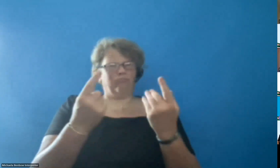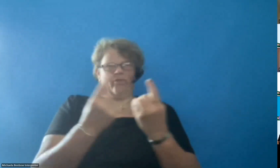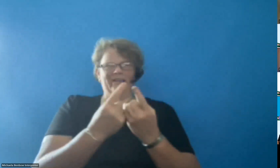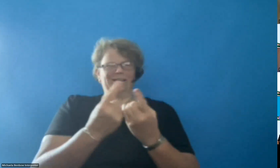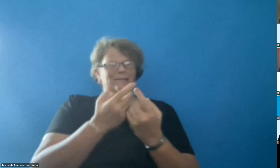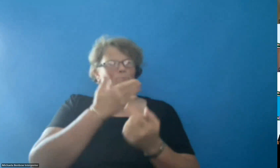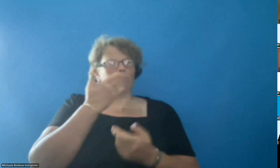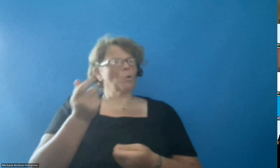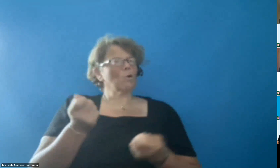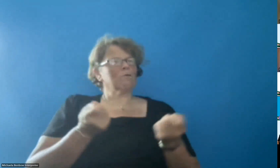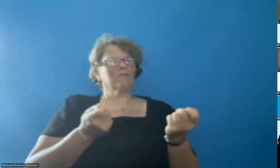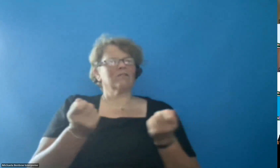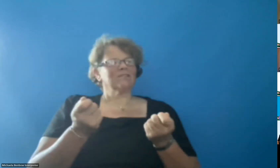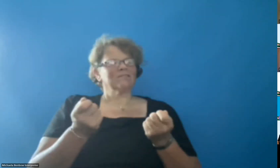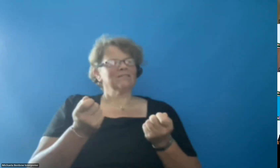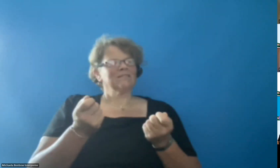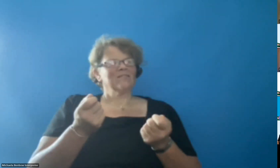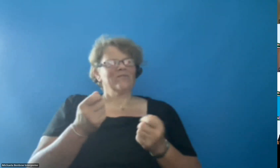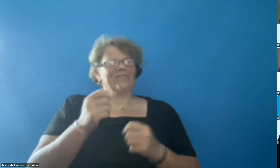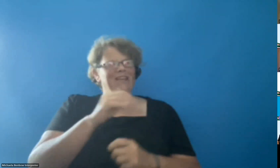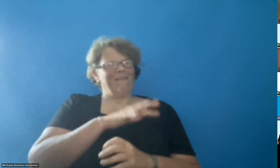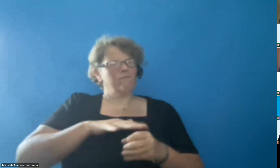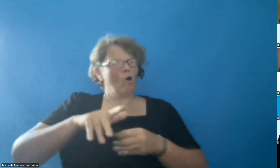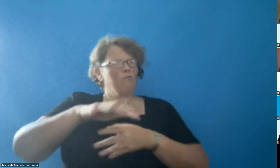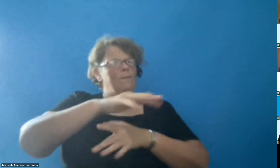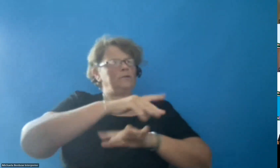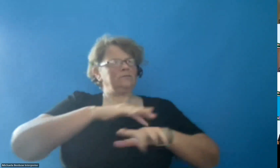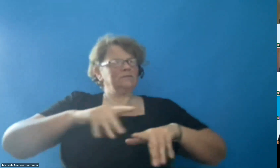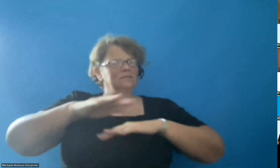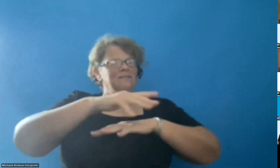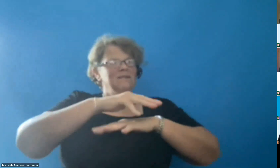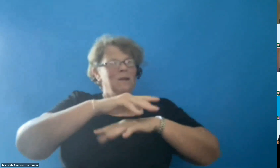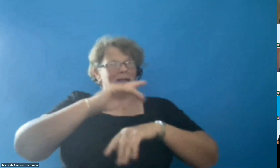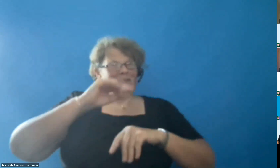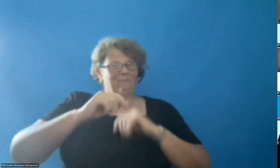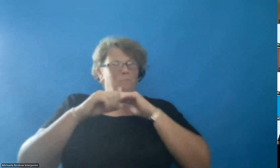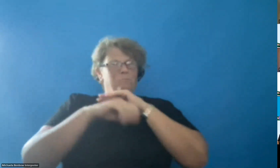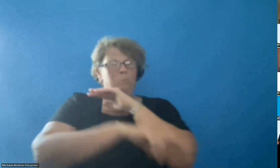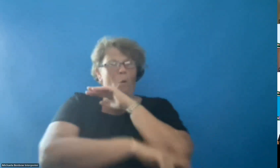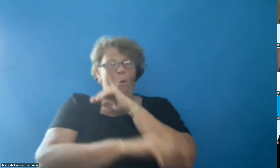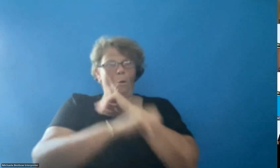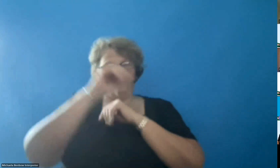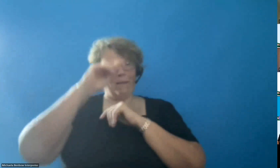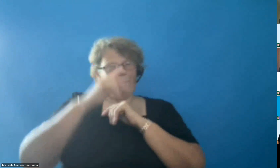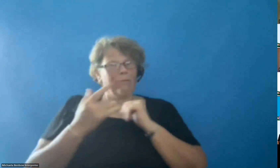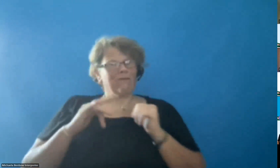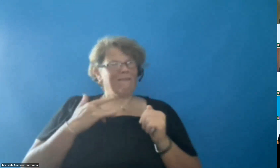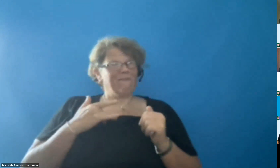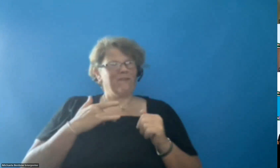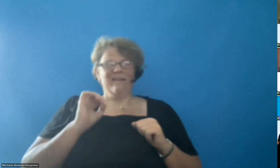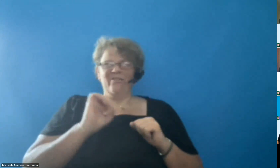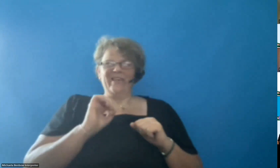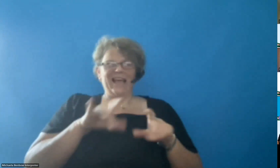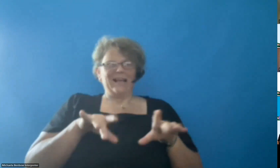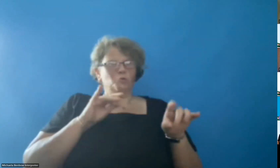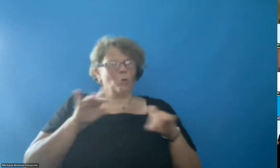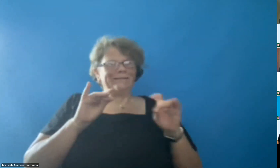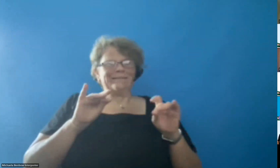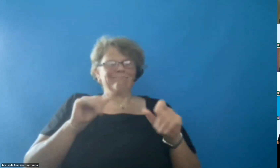fundamental socio-economic environment that certainly the most deprived people live in, where their choices are quite